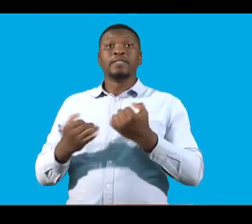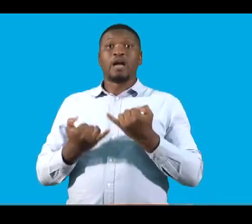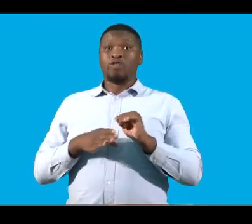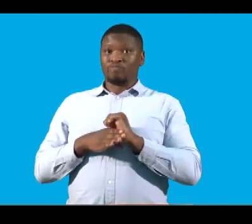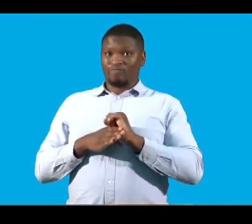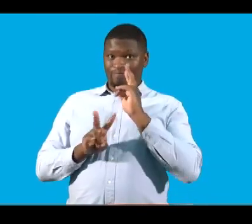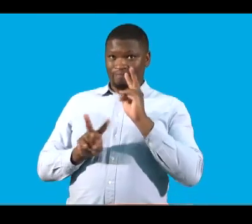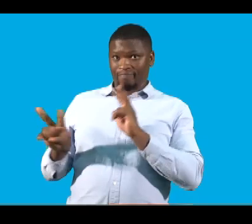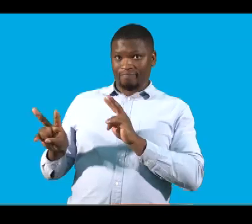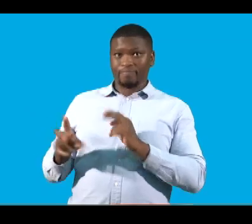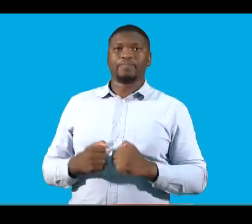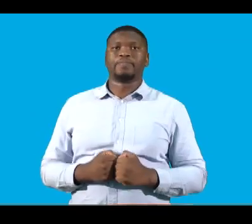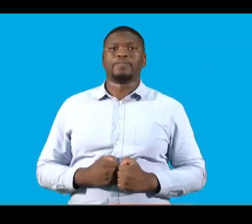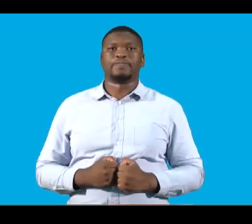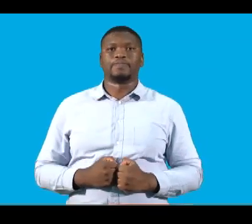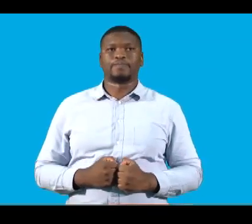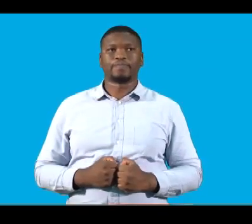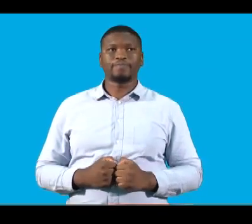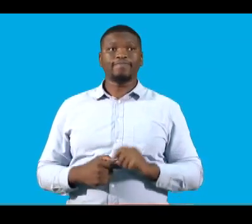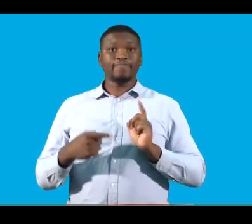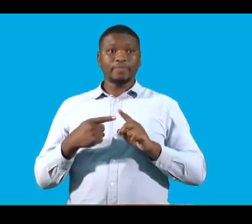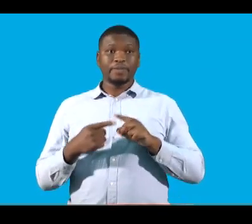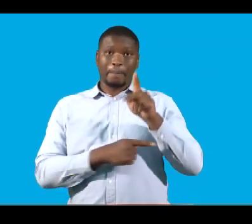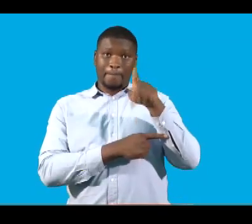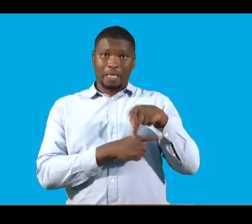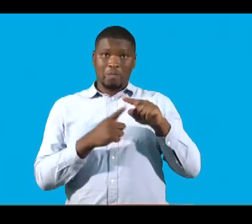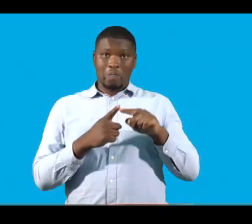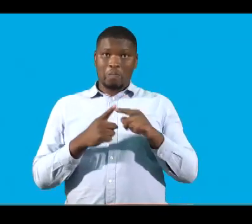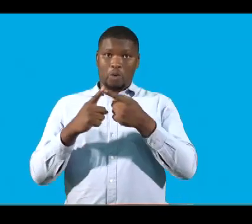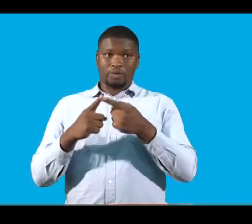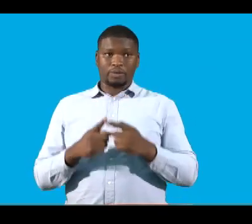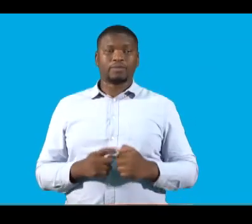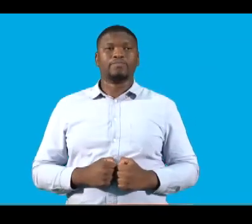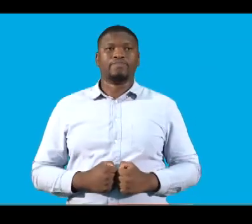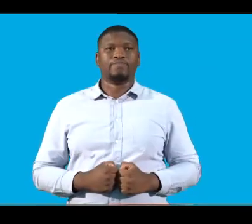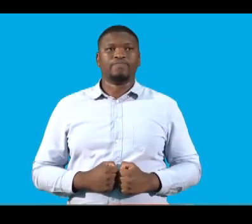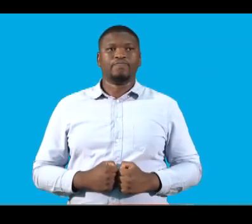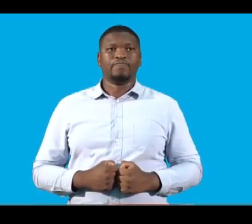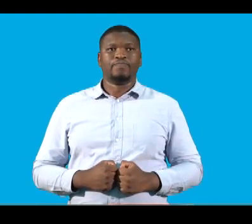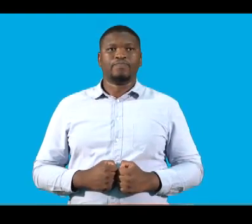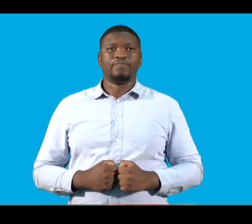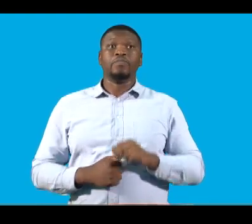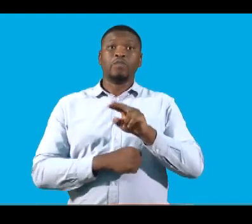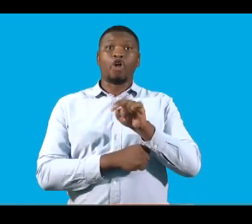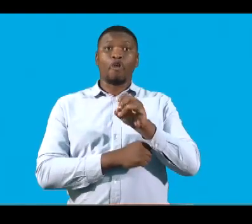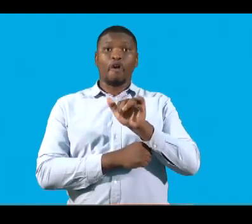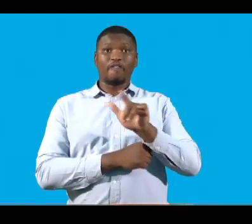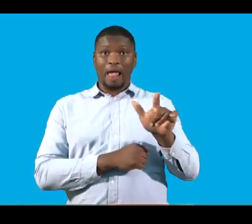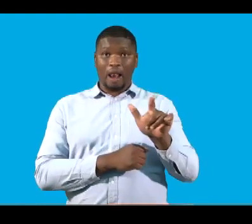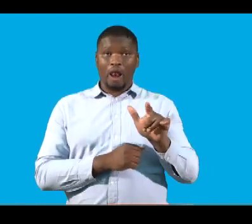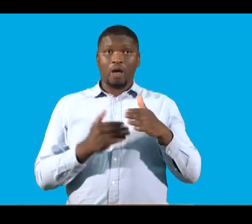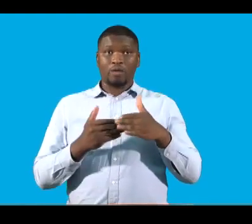Now let's look at it in practicality. So we've got point. At the